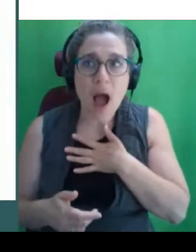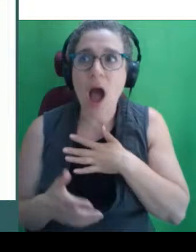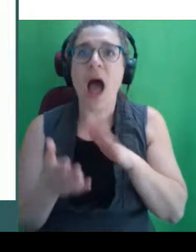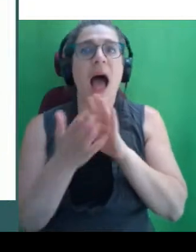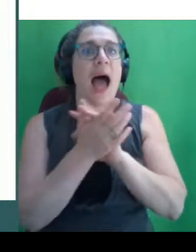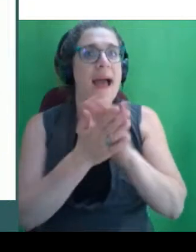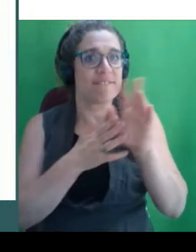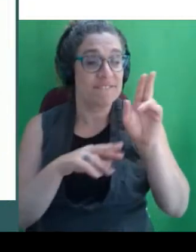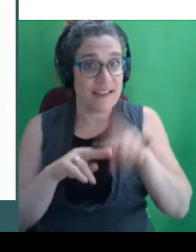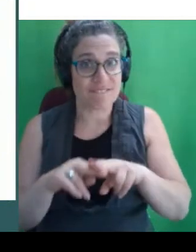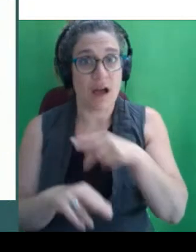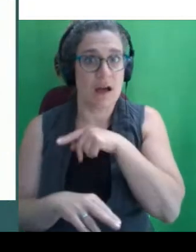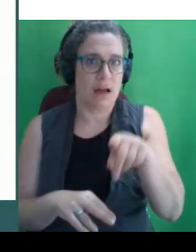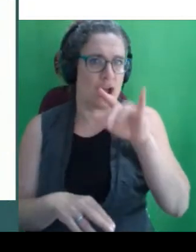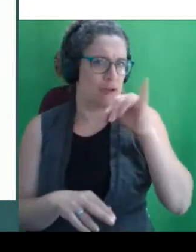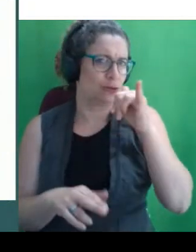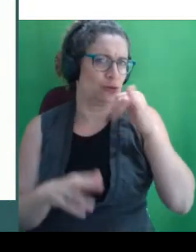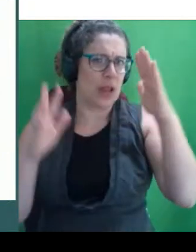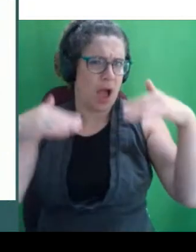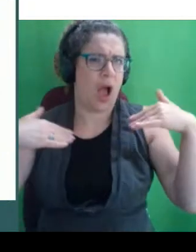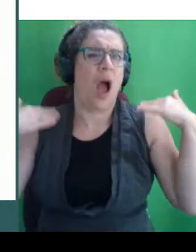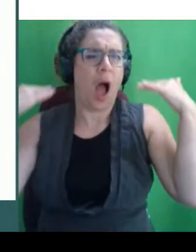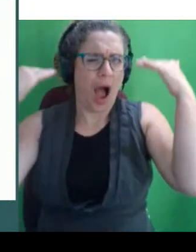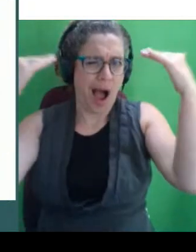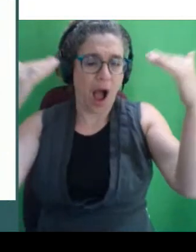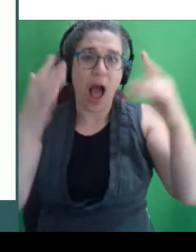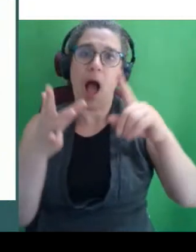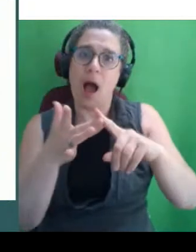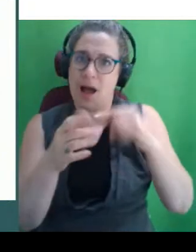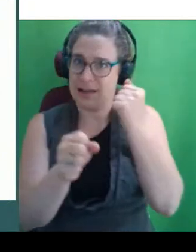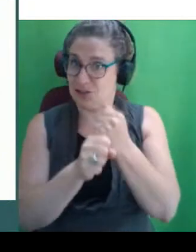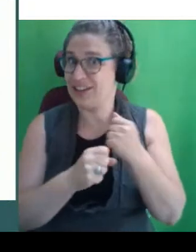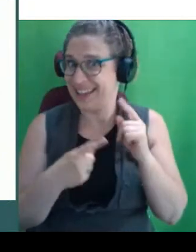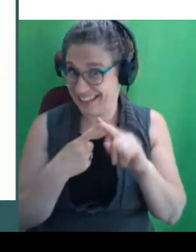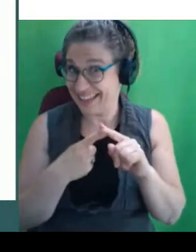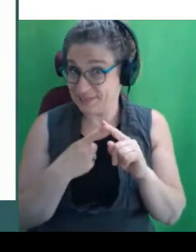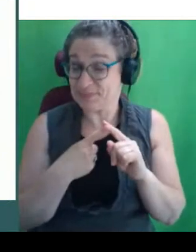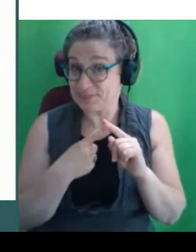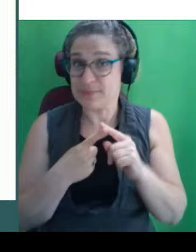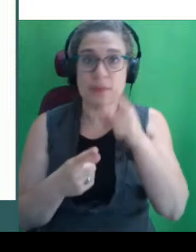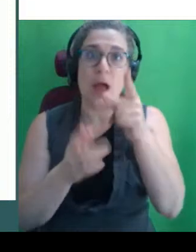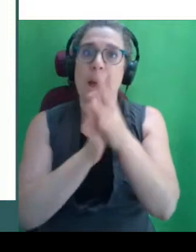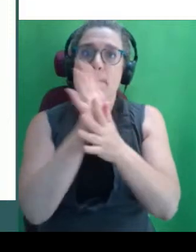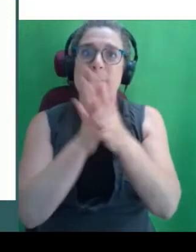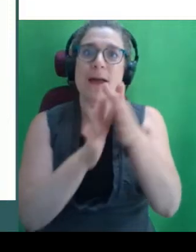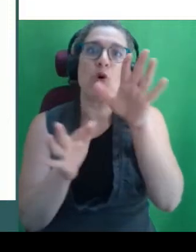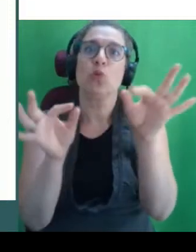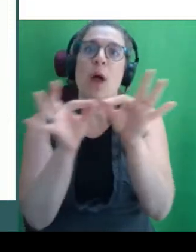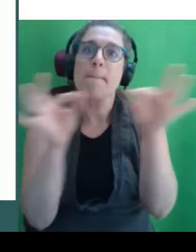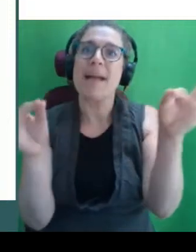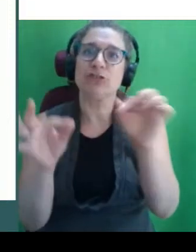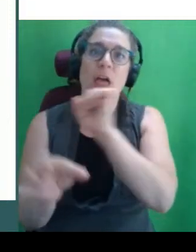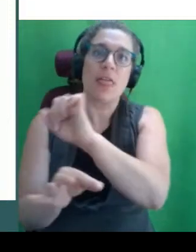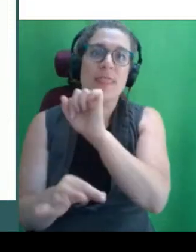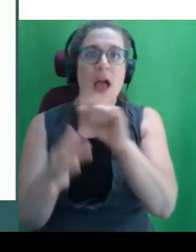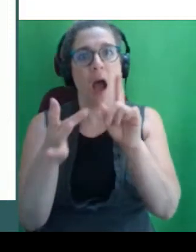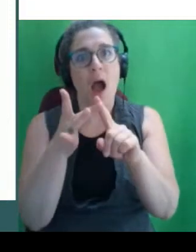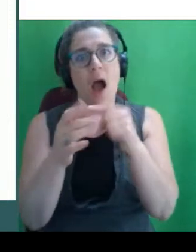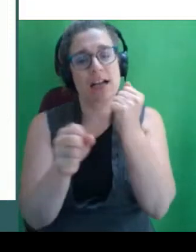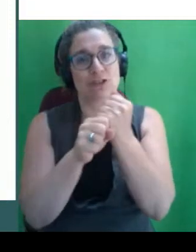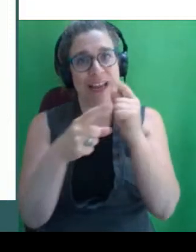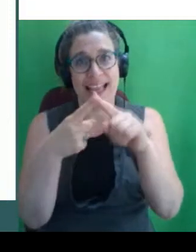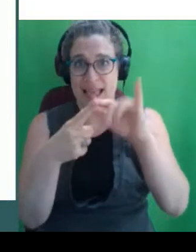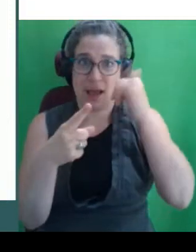high circulating IgE. So when you measure the total IgE, sometimes they're very high. And